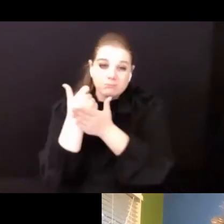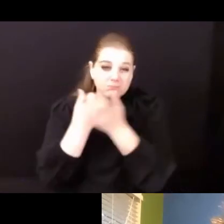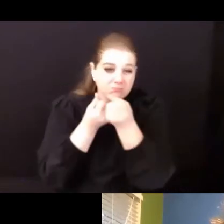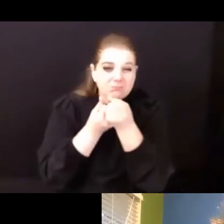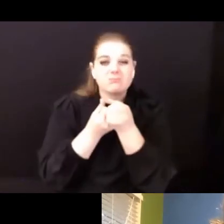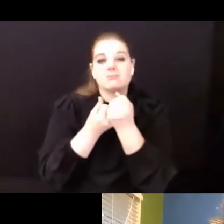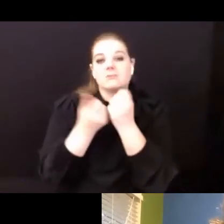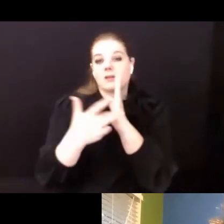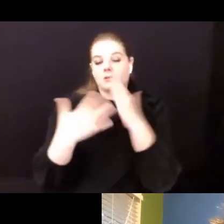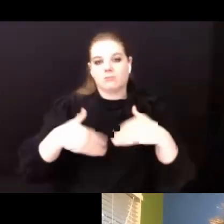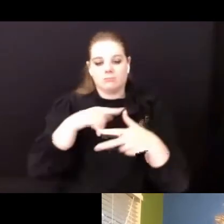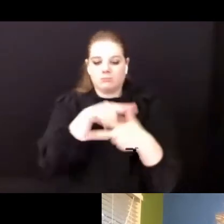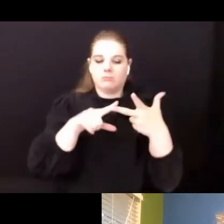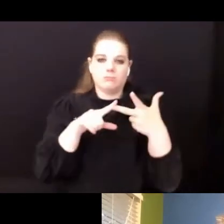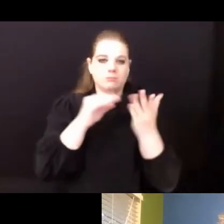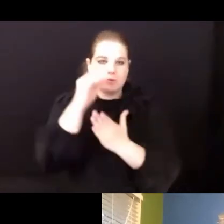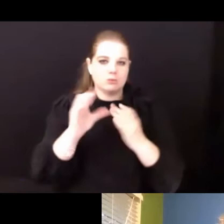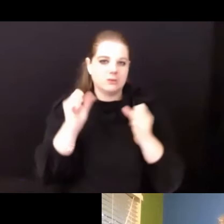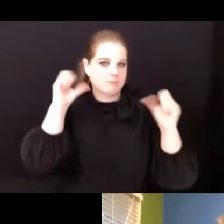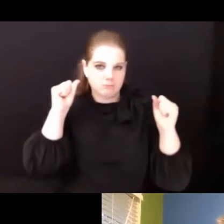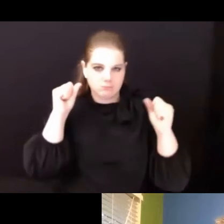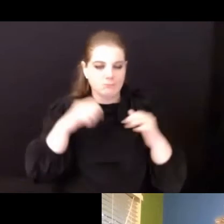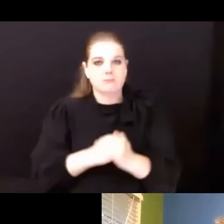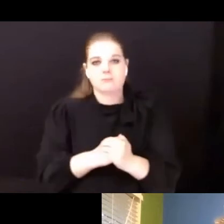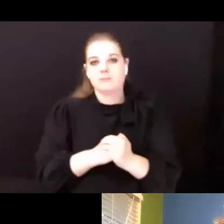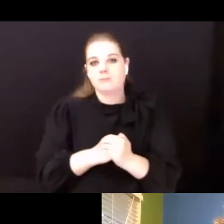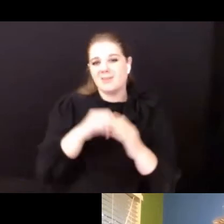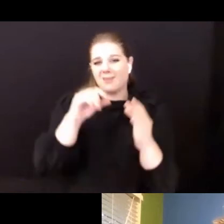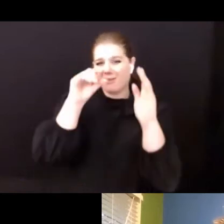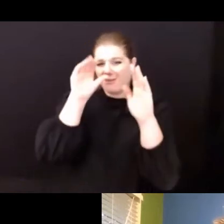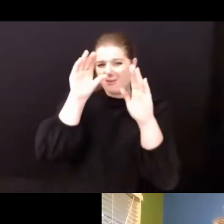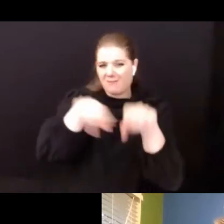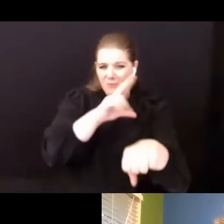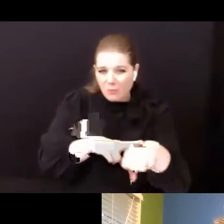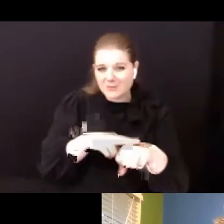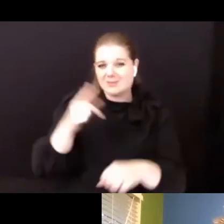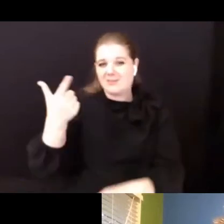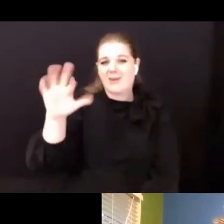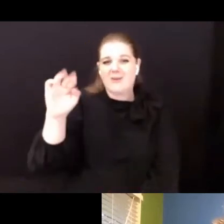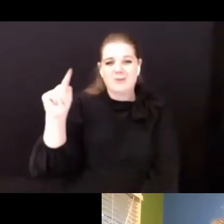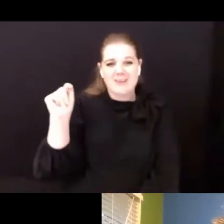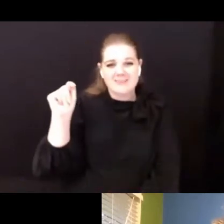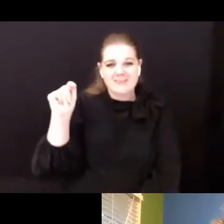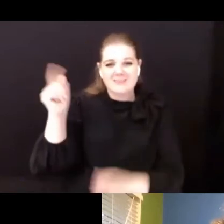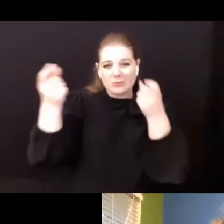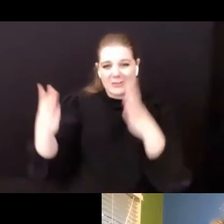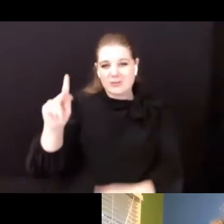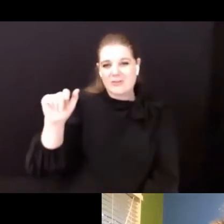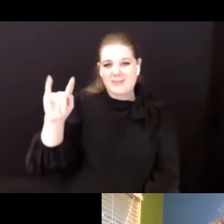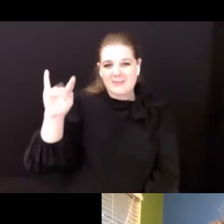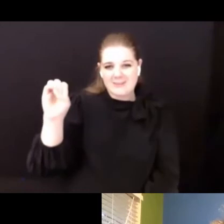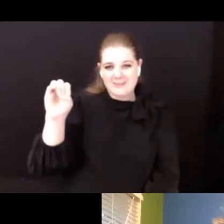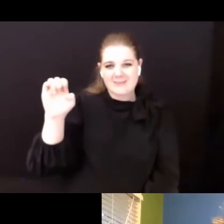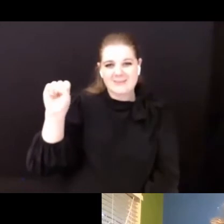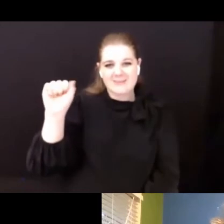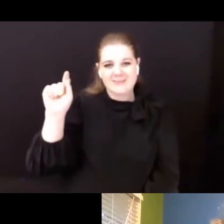been awesome. And then, of course, you know, we could not do this without our grant director, Katie. So really